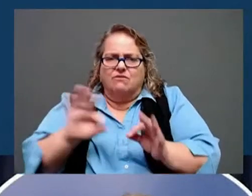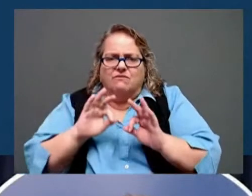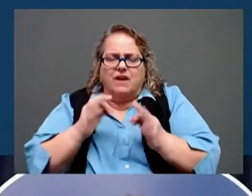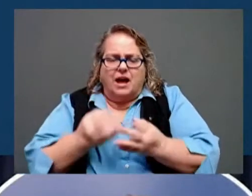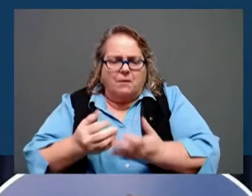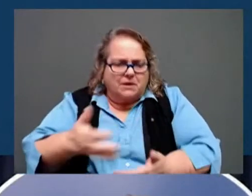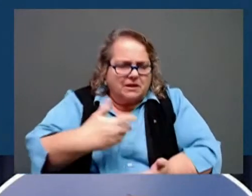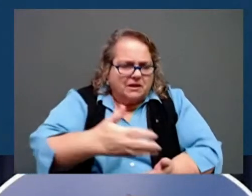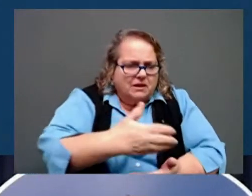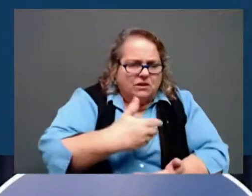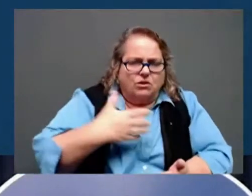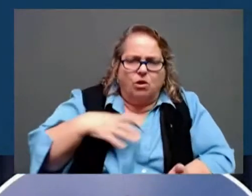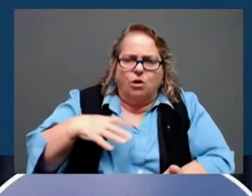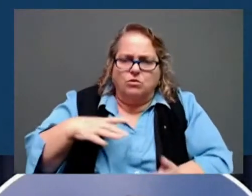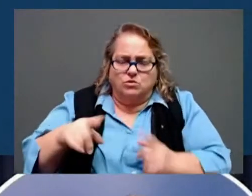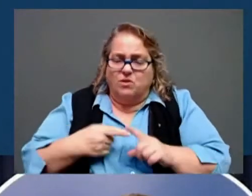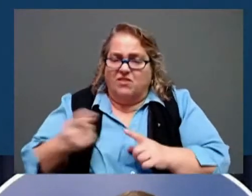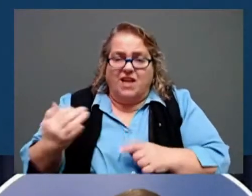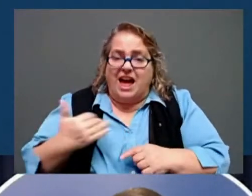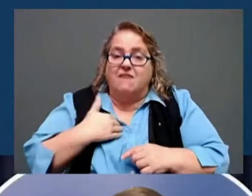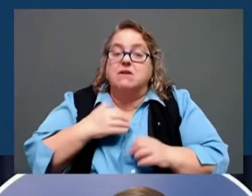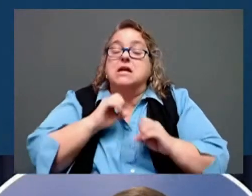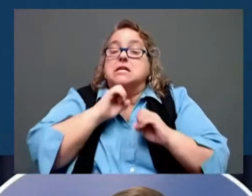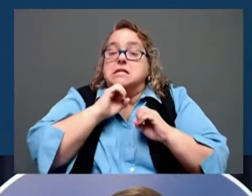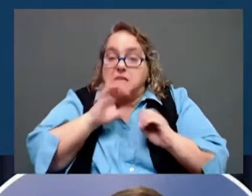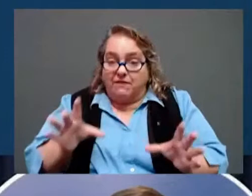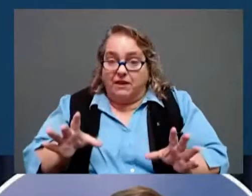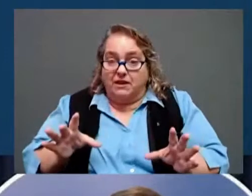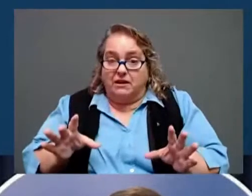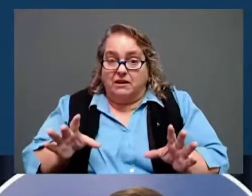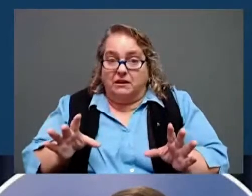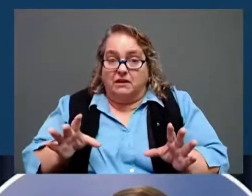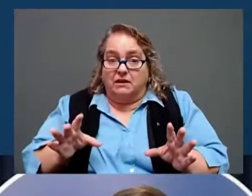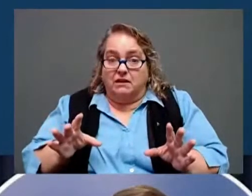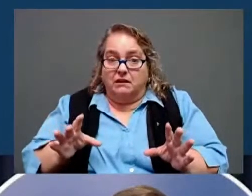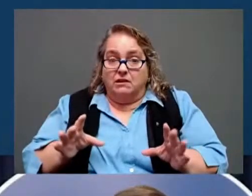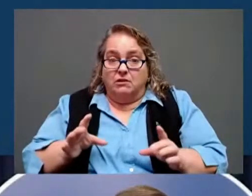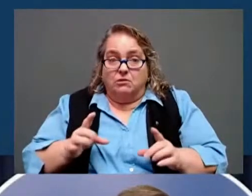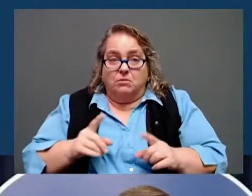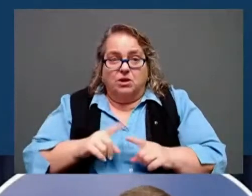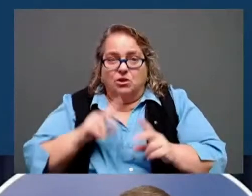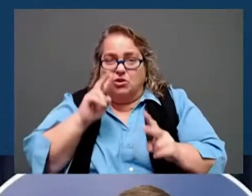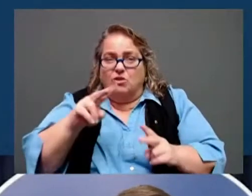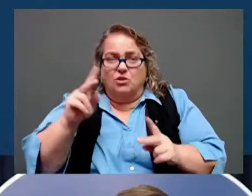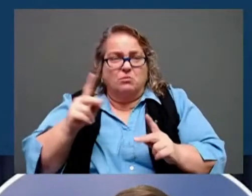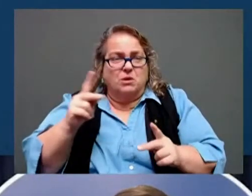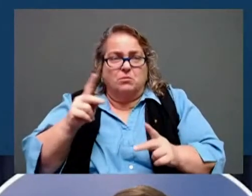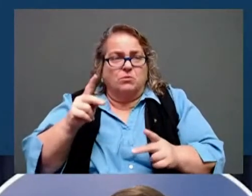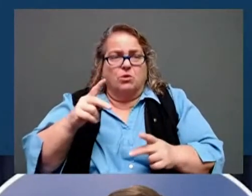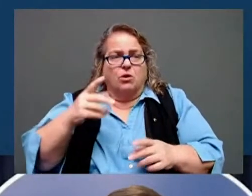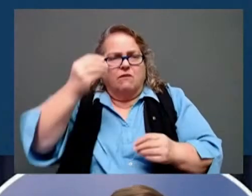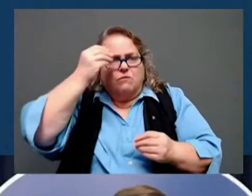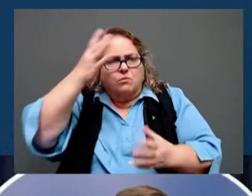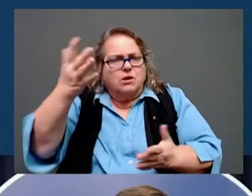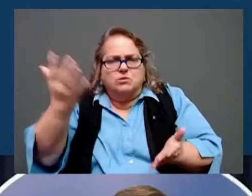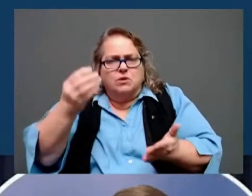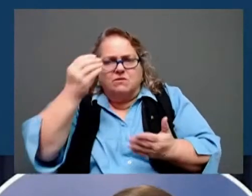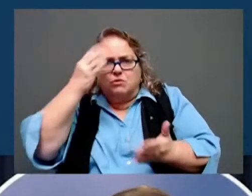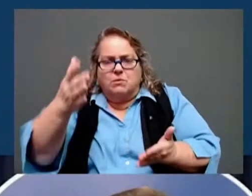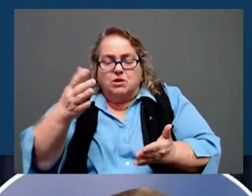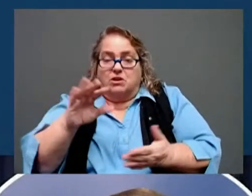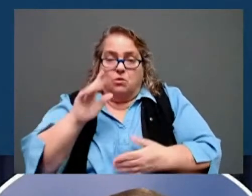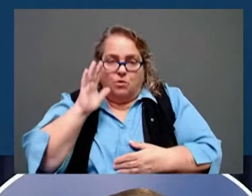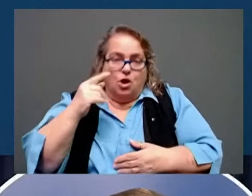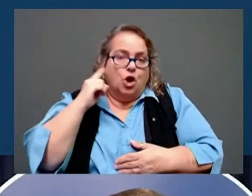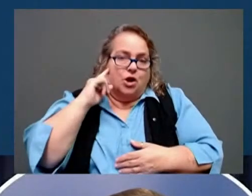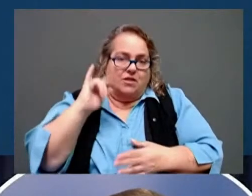absolutely nothing. But just looking at folks taking down people's information, now they've heard that FEMA's going to offer individual